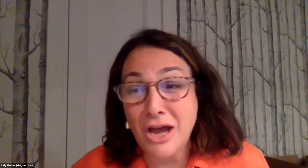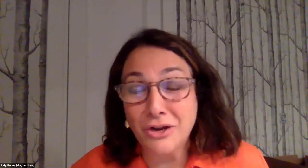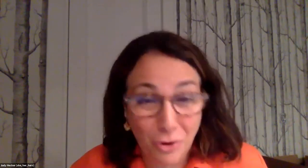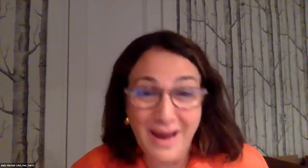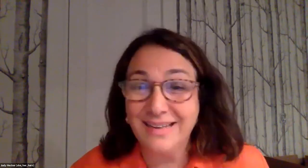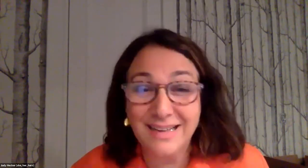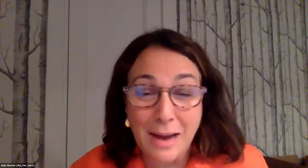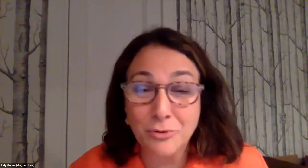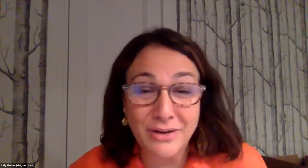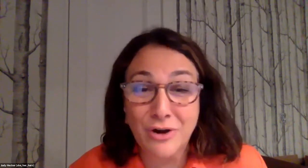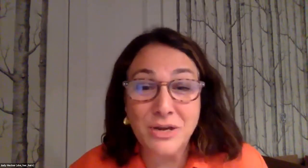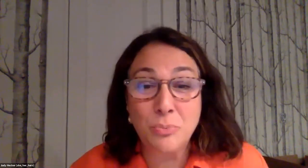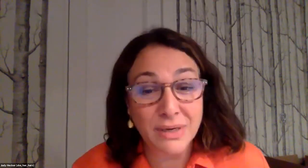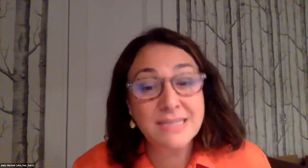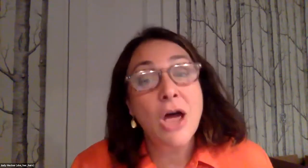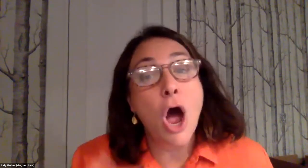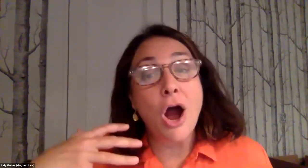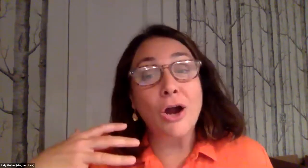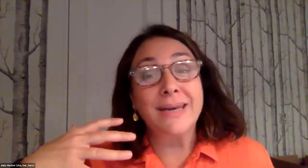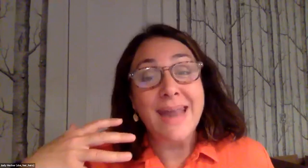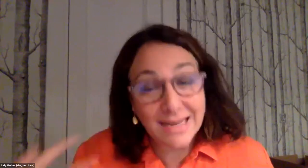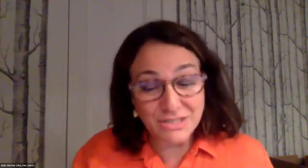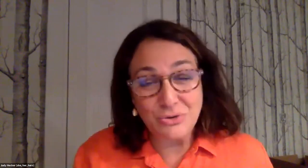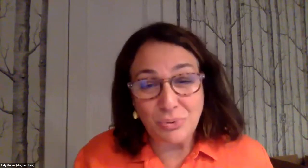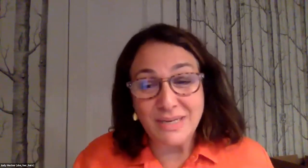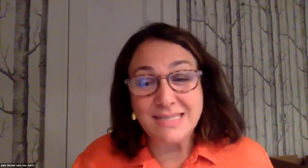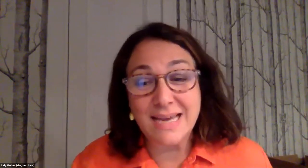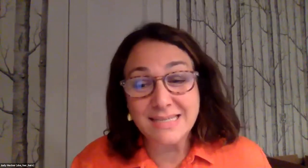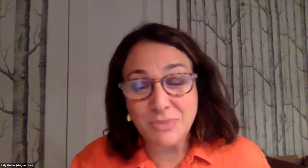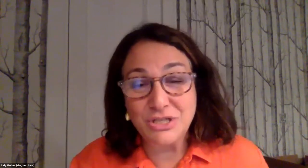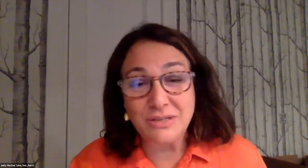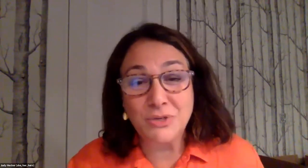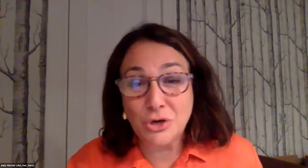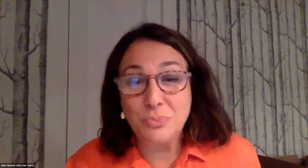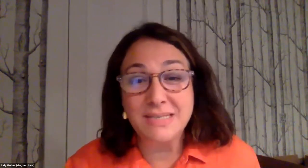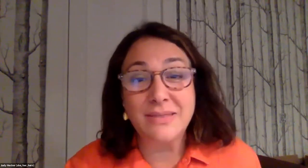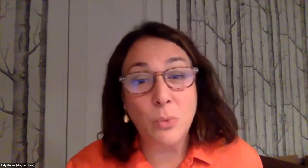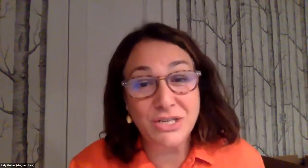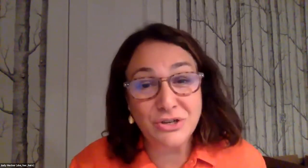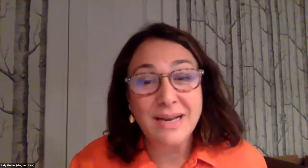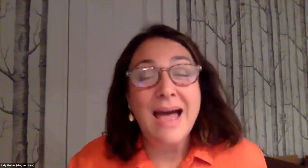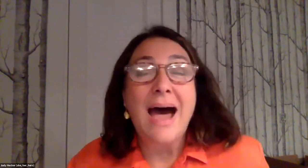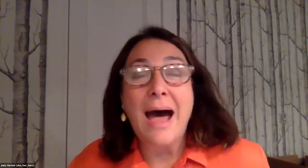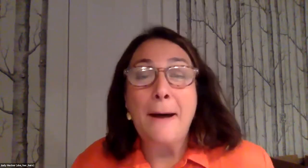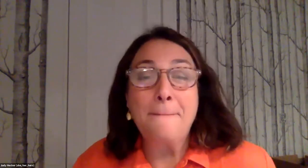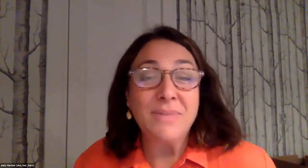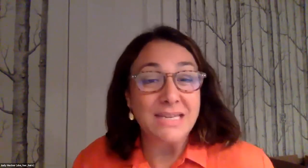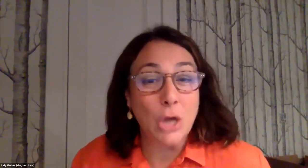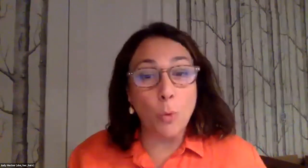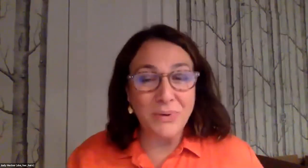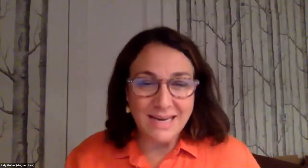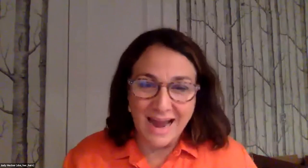great collaborator on New Prints. Our next New Prints exhibition, which opens in the winter, um,